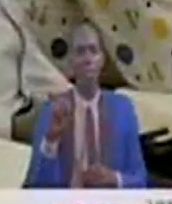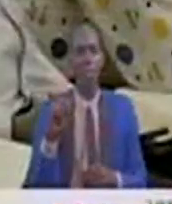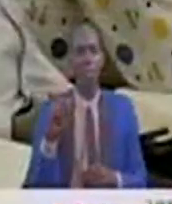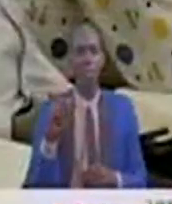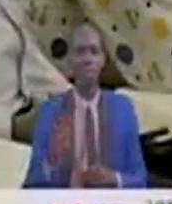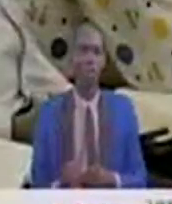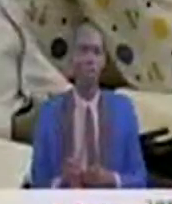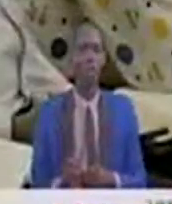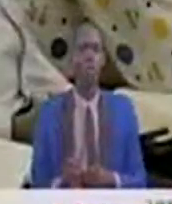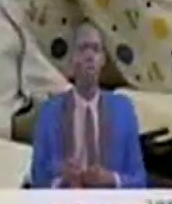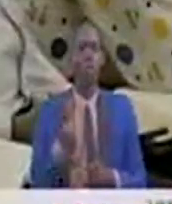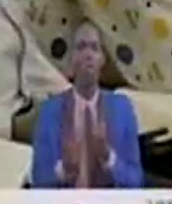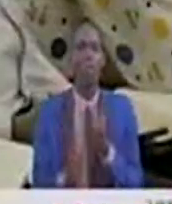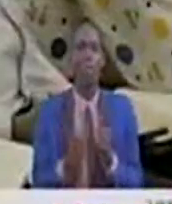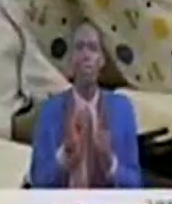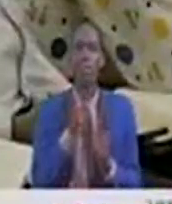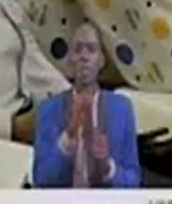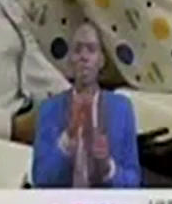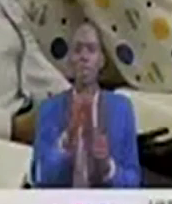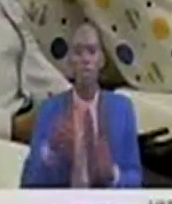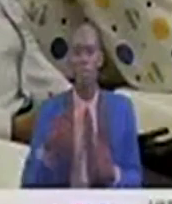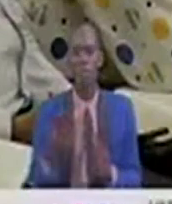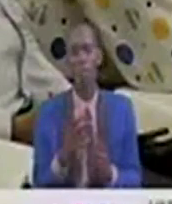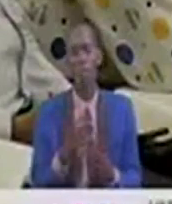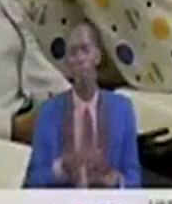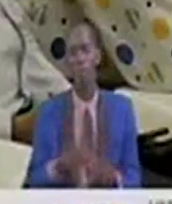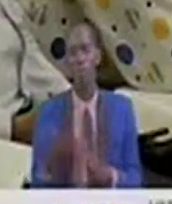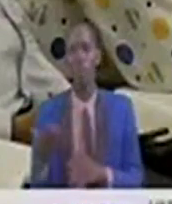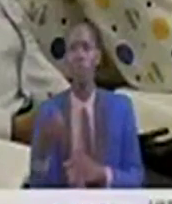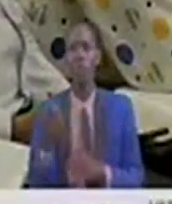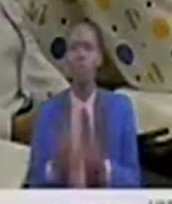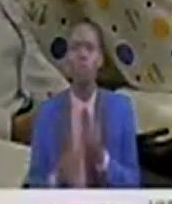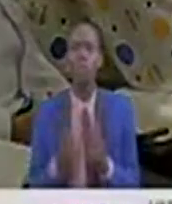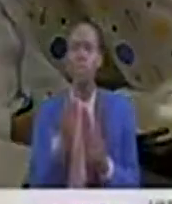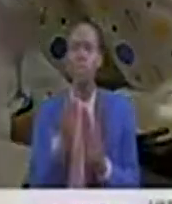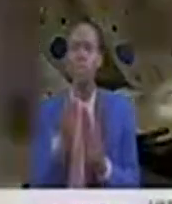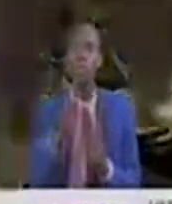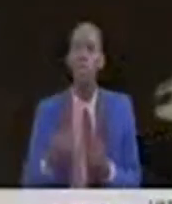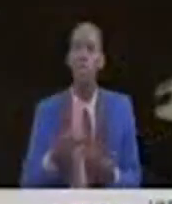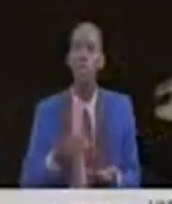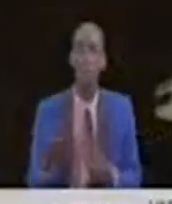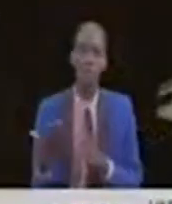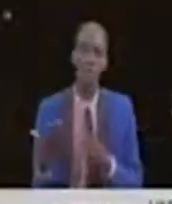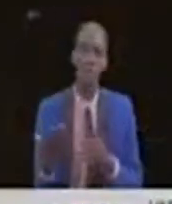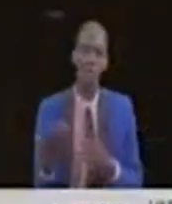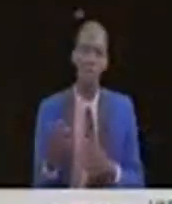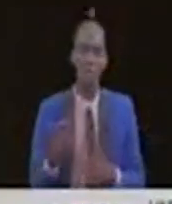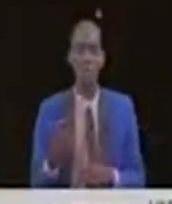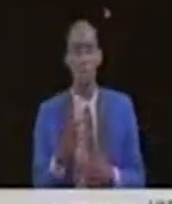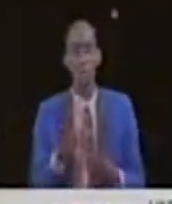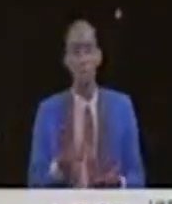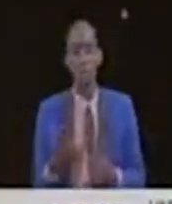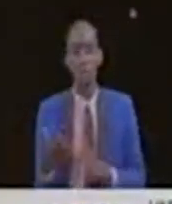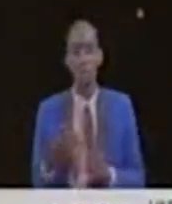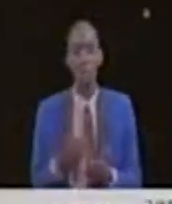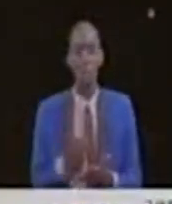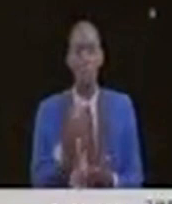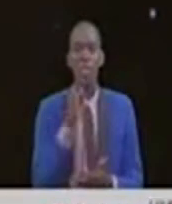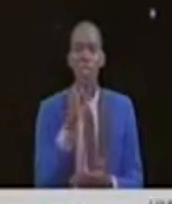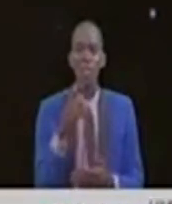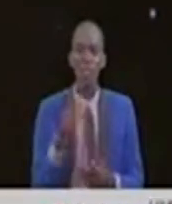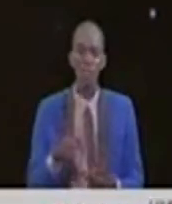The final separation from the Almighty God all through eternity. It is the death